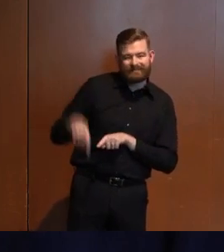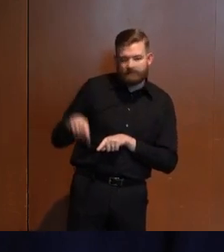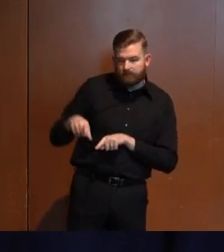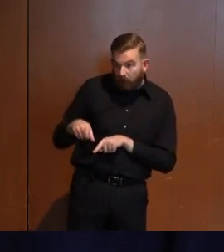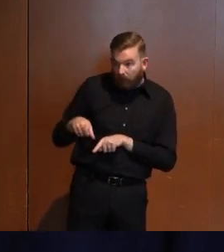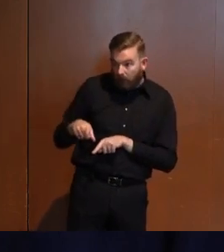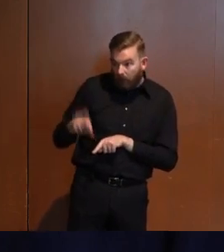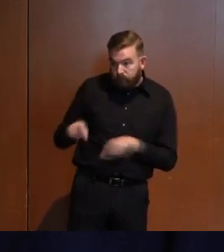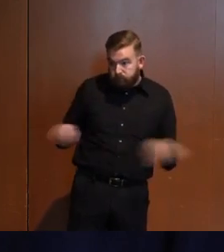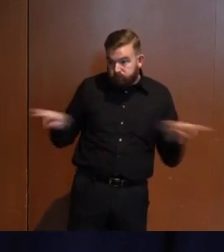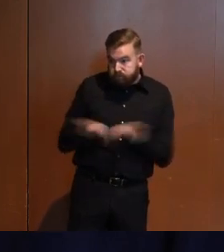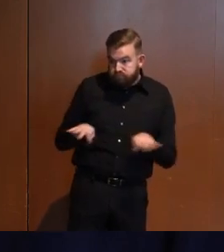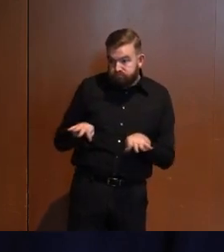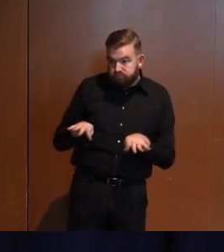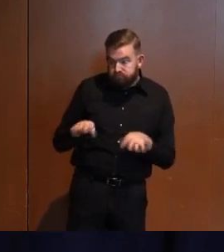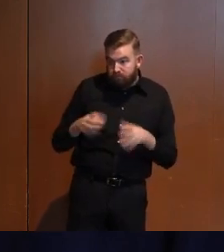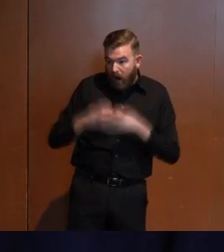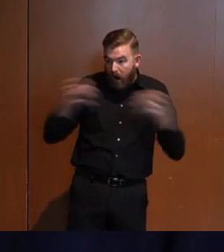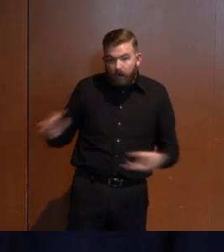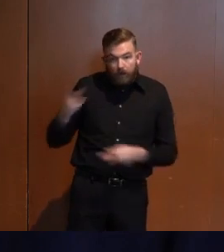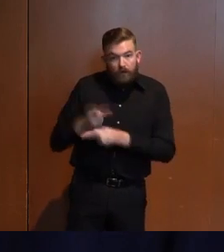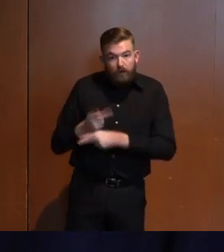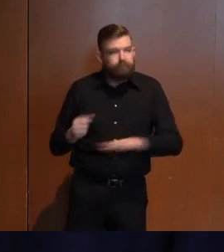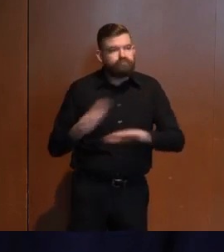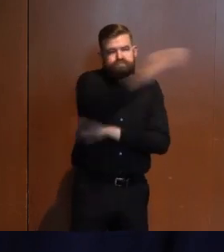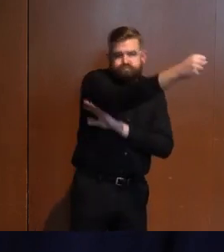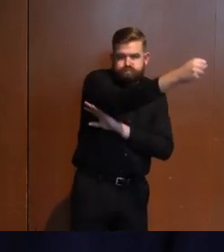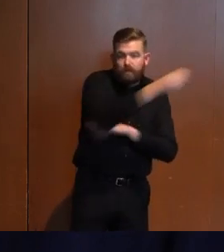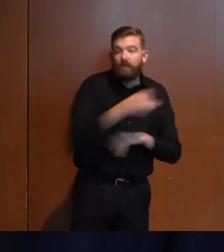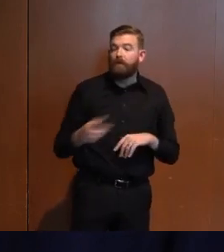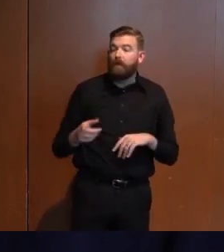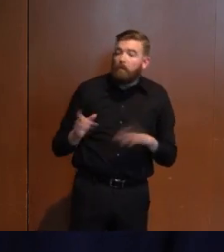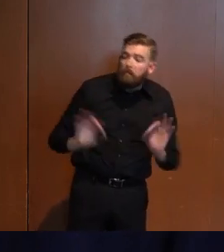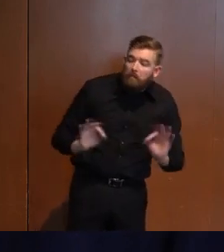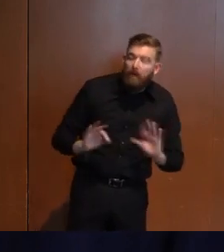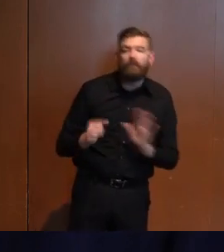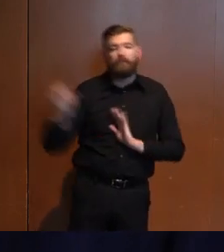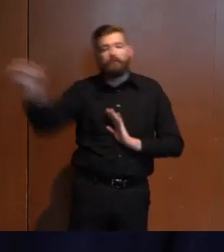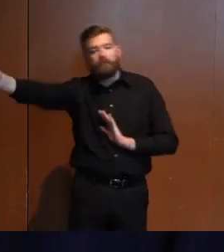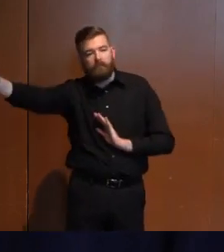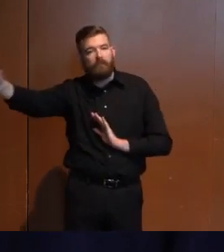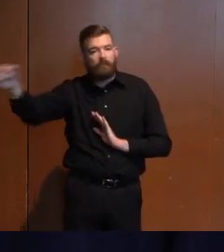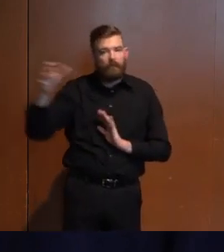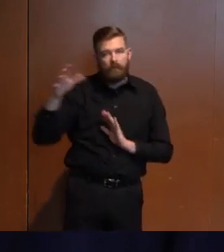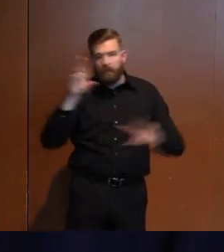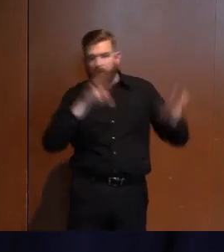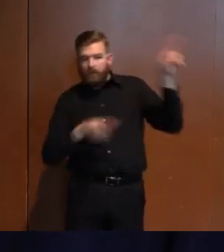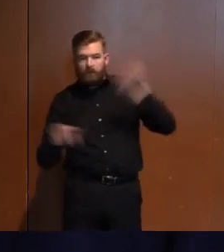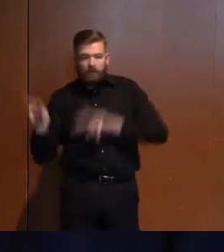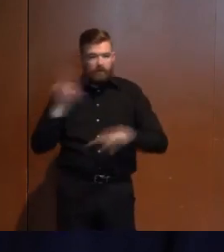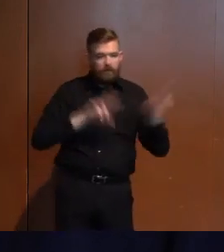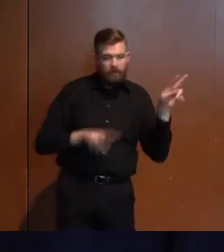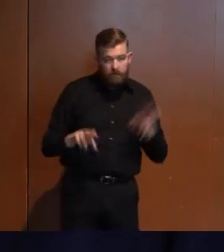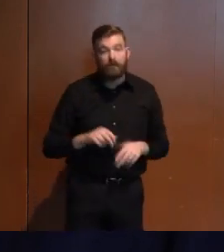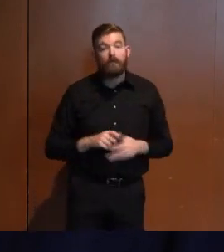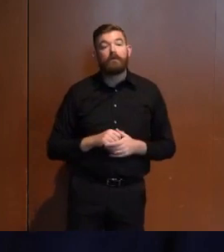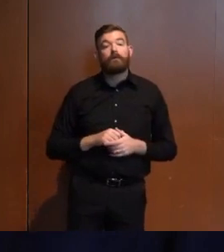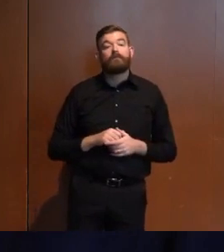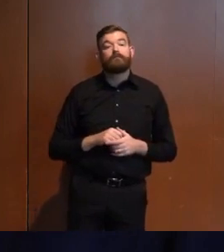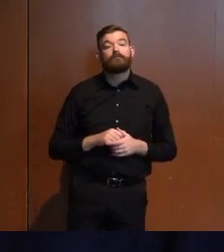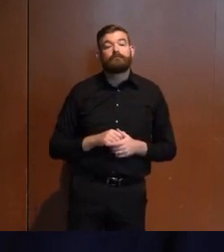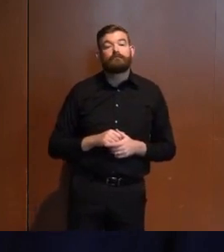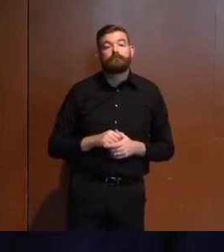do expect that the hospitals will be the center of the critical care patients, no matter their diagnosis, by